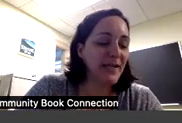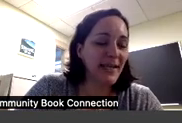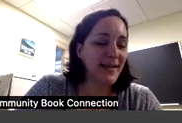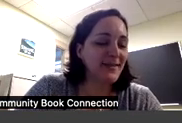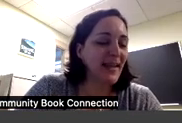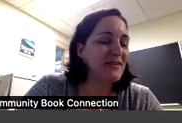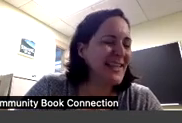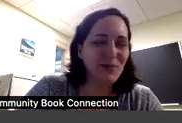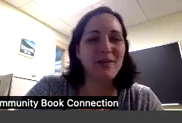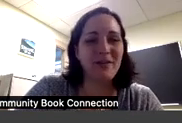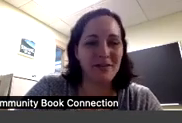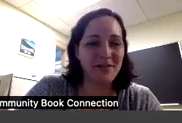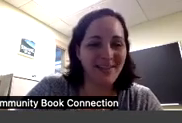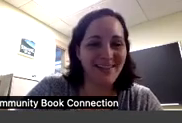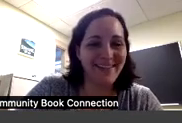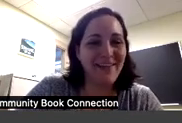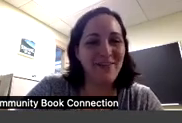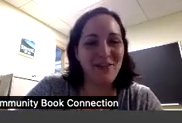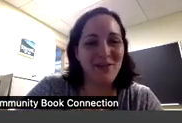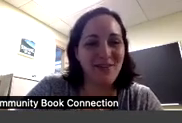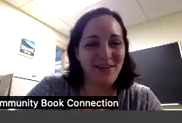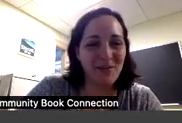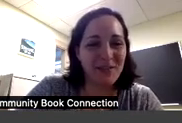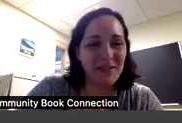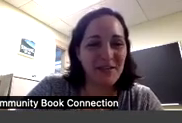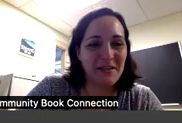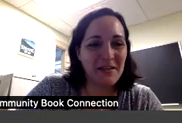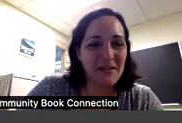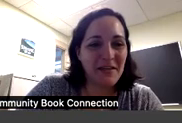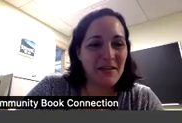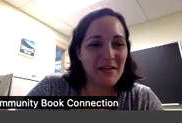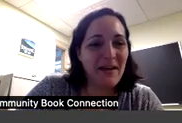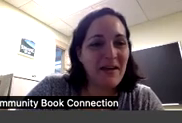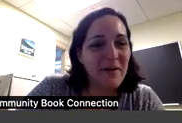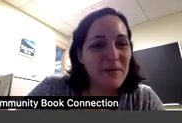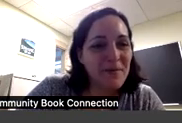of 1 billion eggs every 10 to 100 years, if they do it sexually.